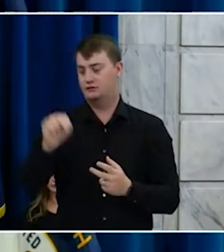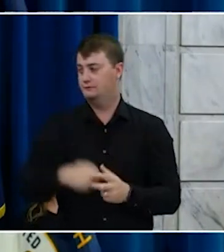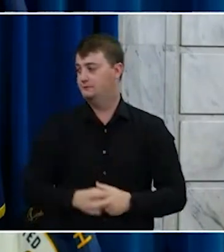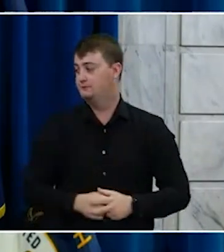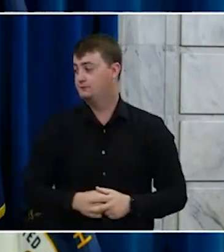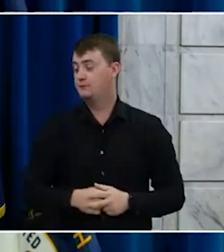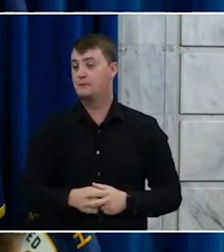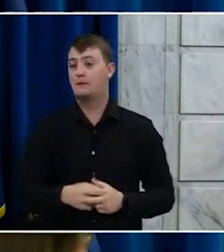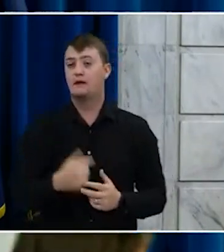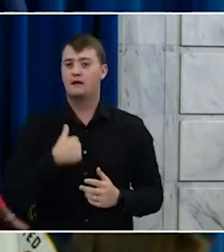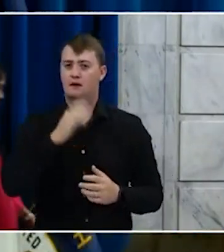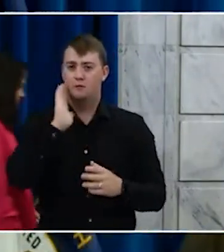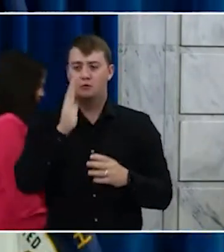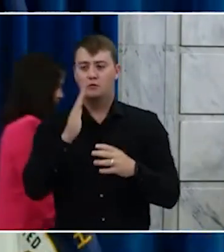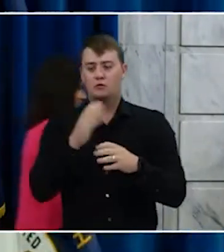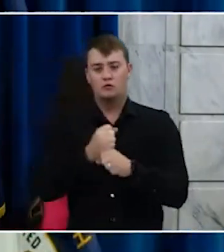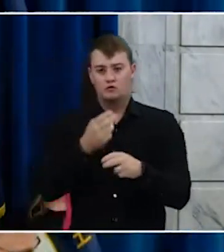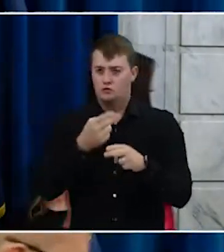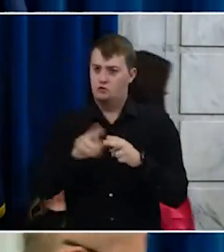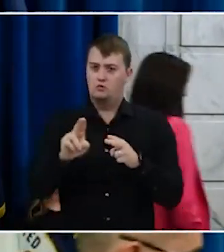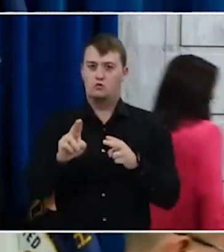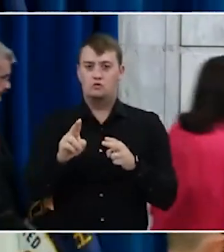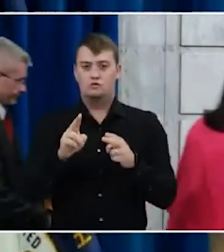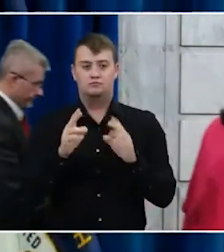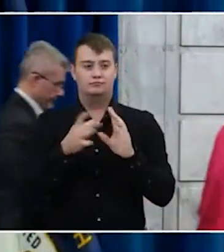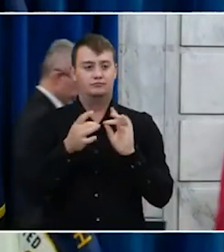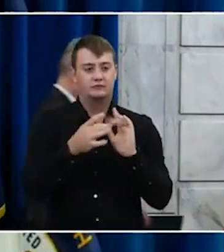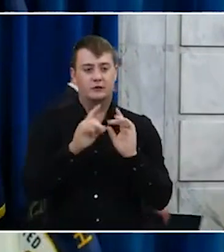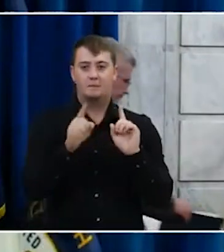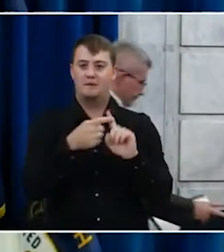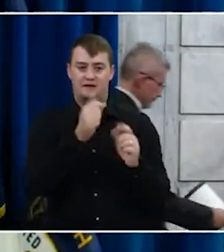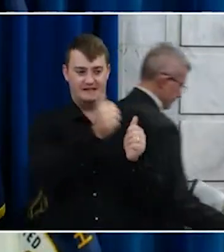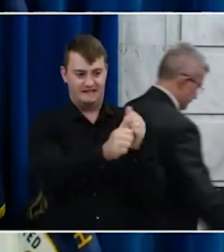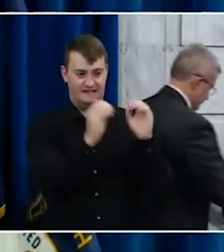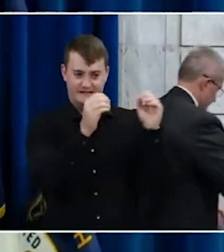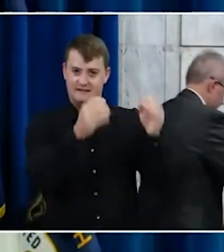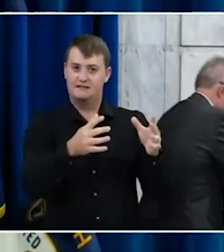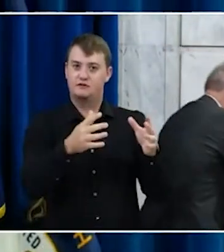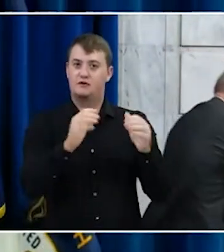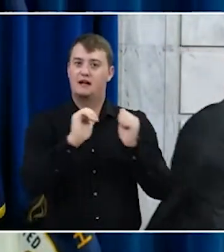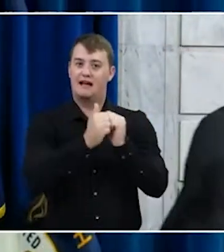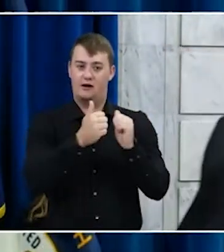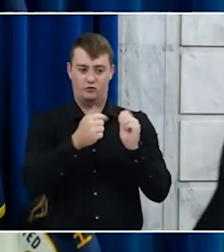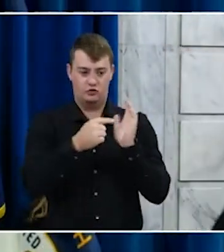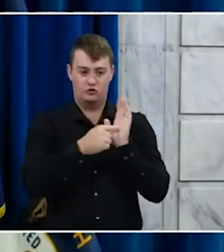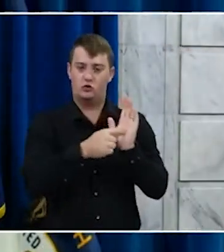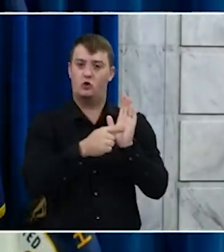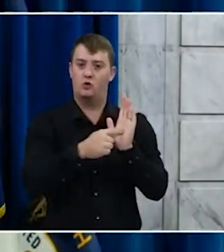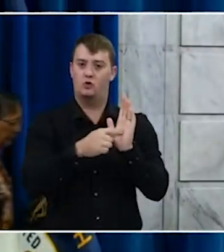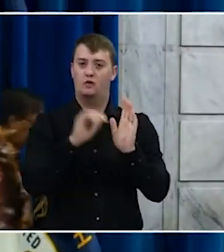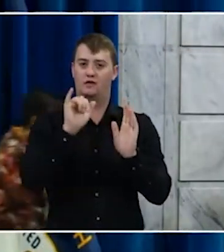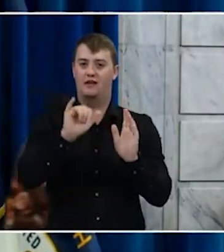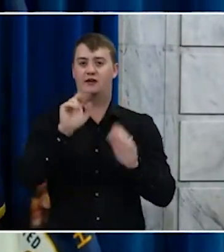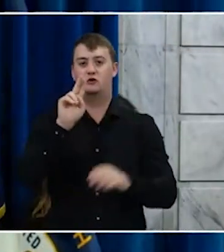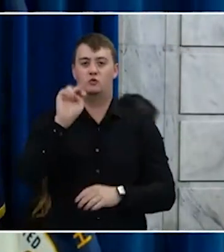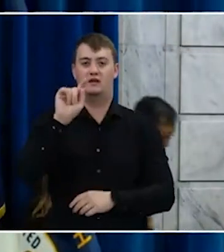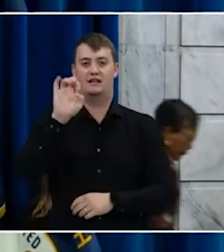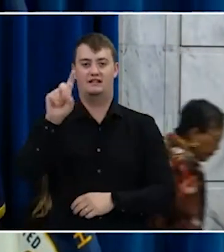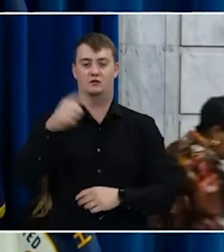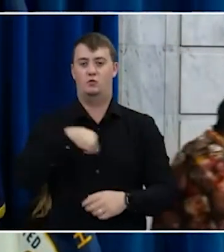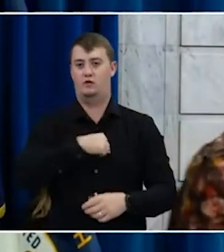I will briefly share a little about each educator and how their practice reflects the United We Learn vision Dr. Fletcher mentioned